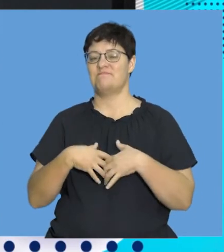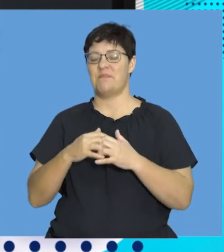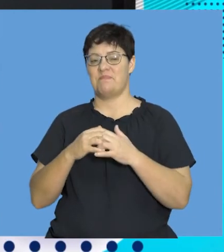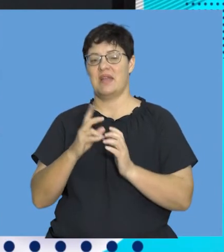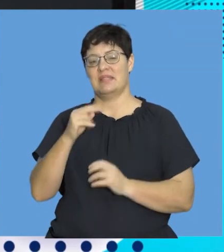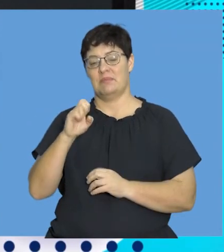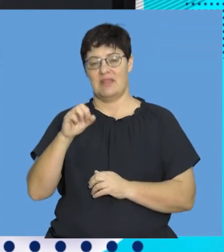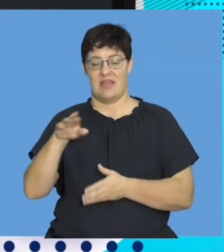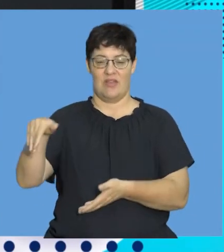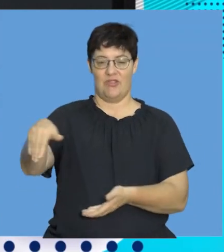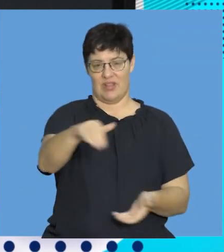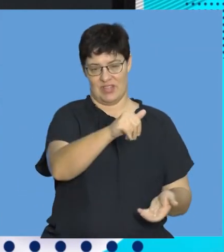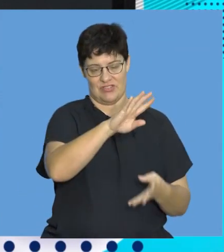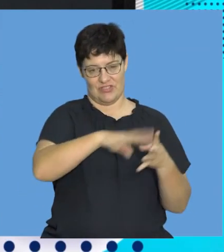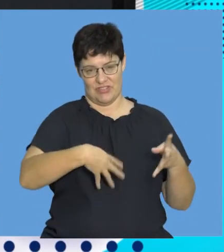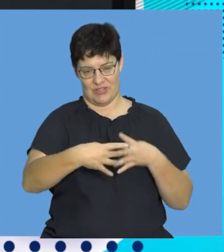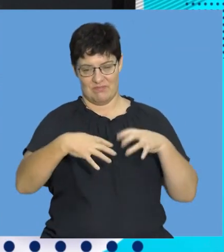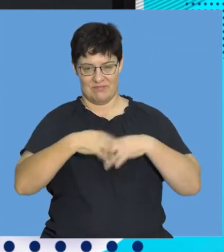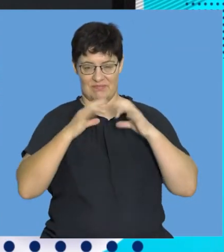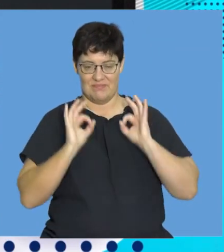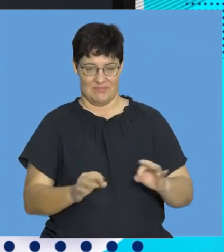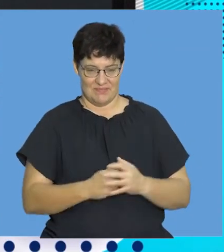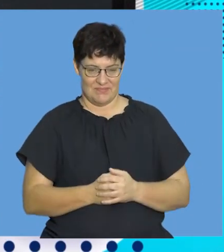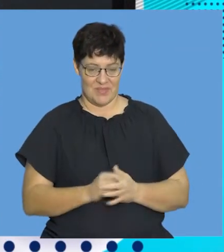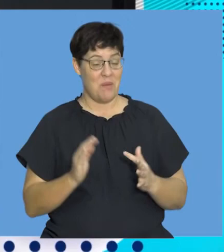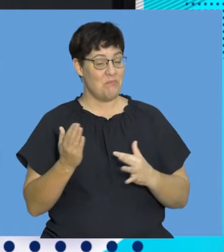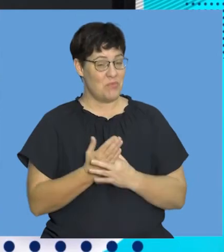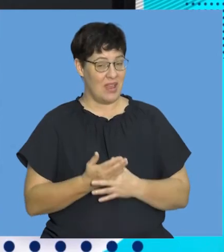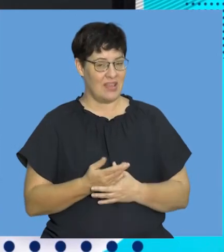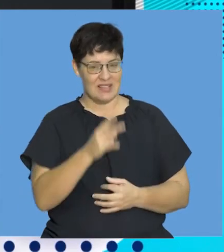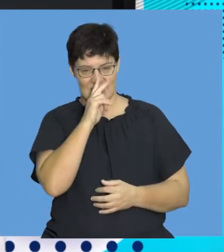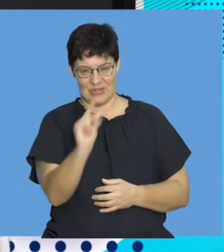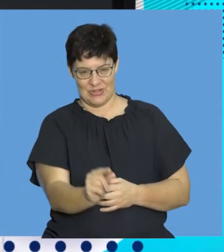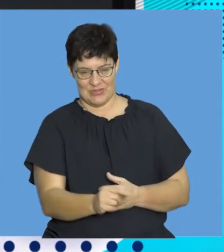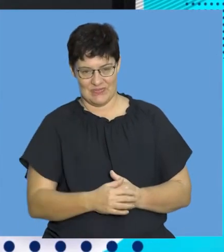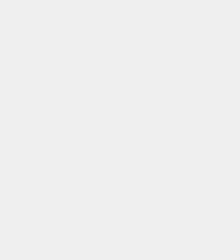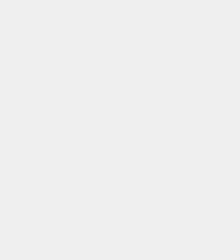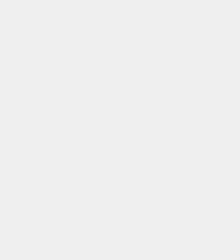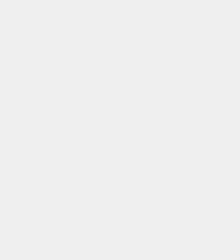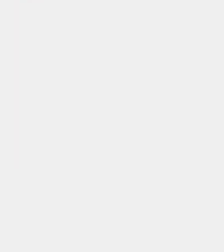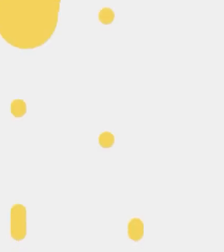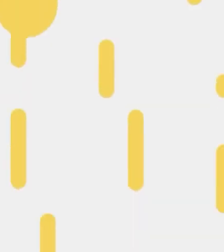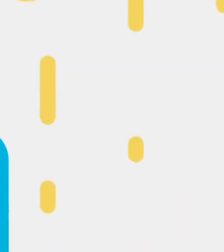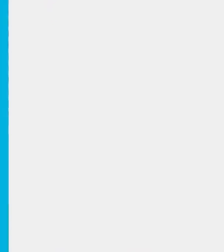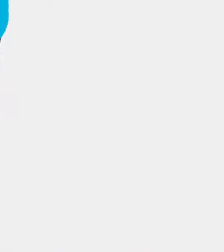debtors collection schedule. Take a quick break, see you in a jiffy.